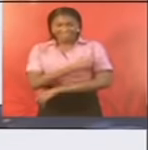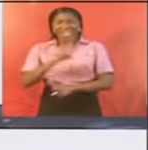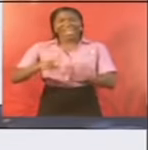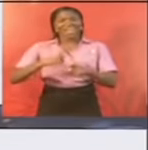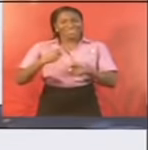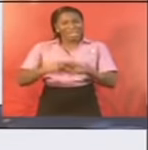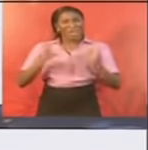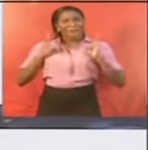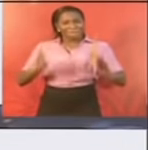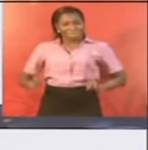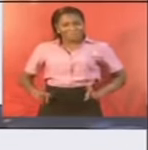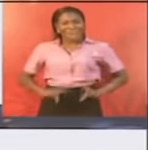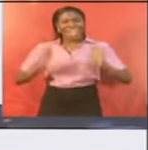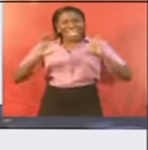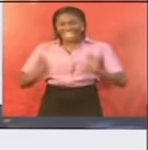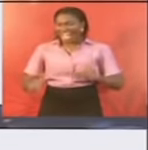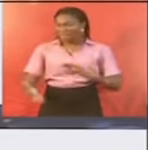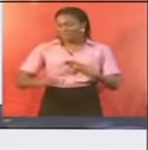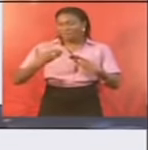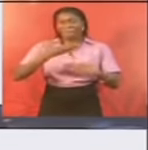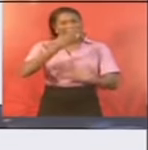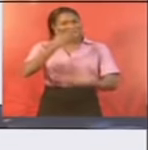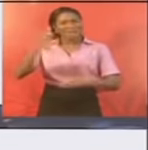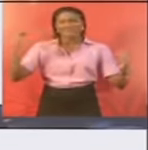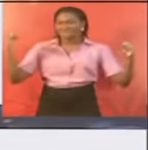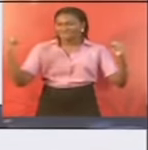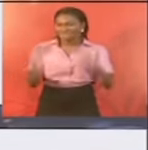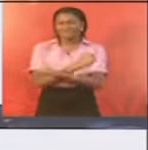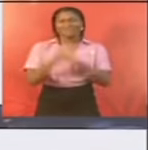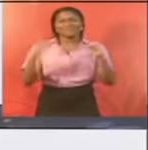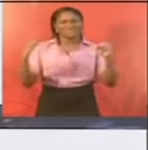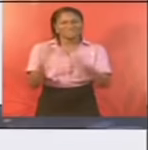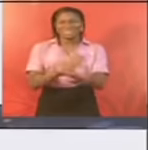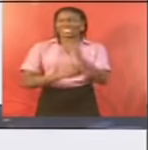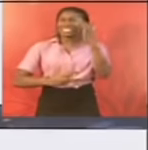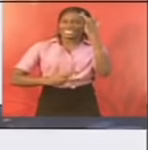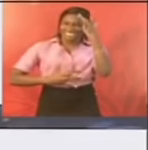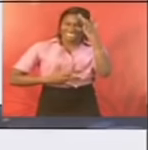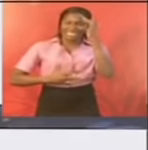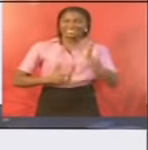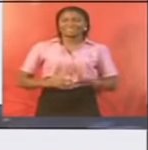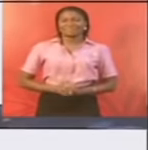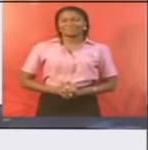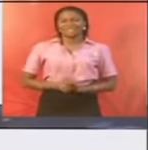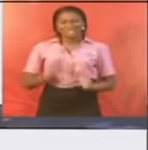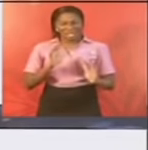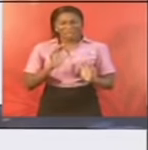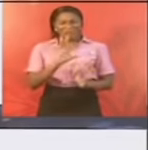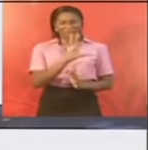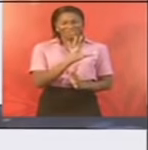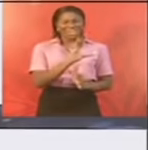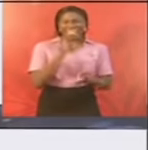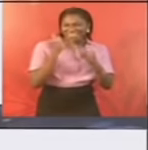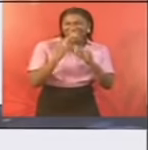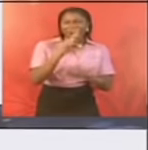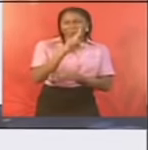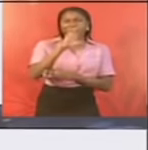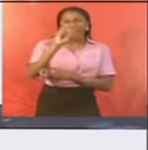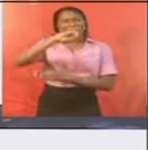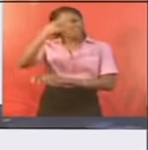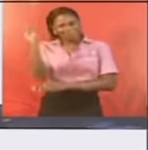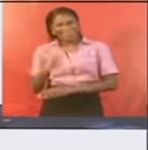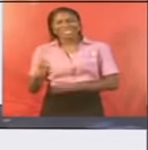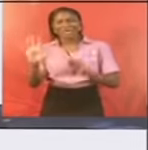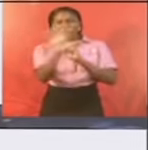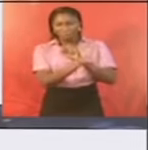immunity, and then you are more than likely 100%, between 97 to 100% protected for the vaccine, and